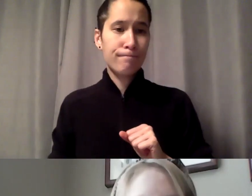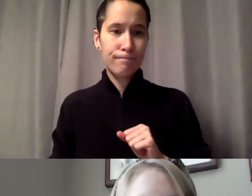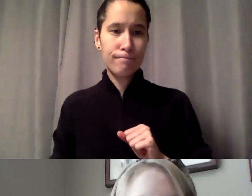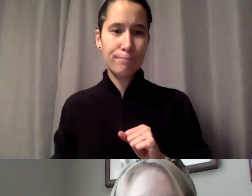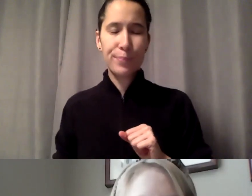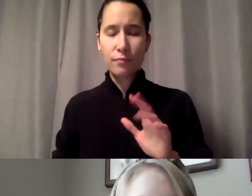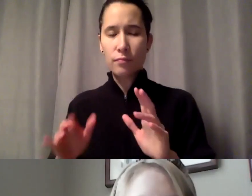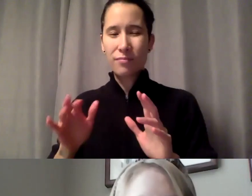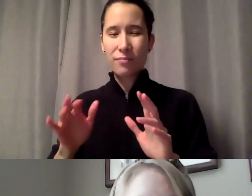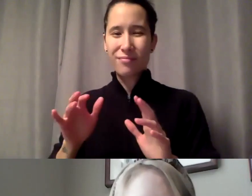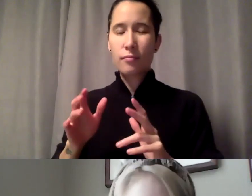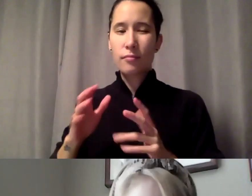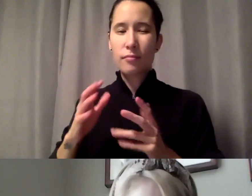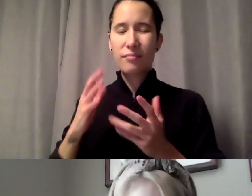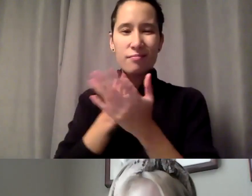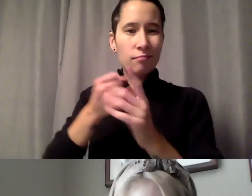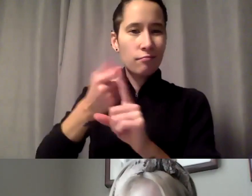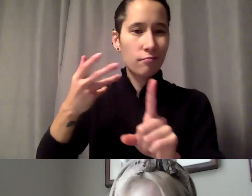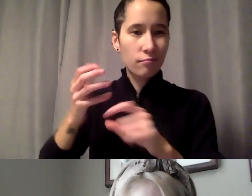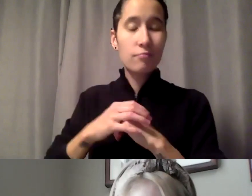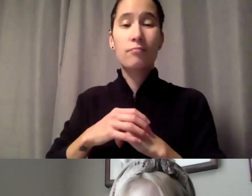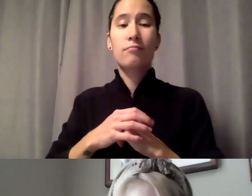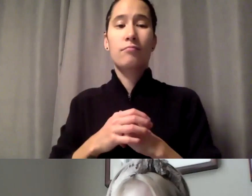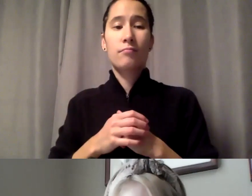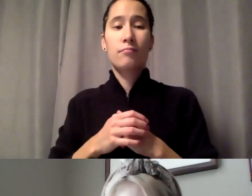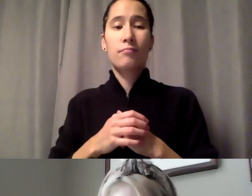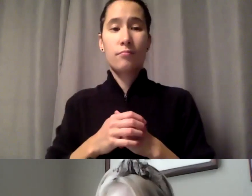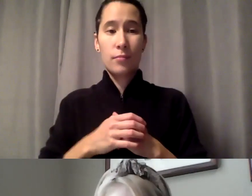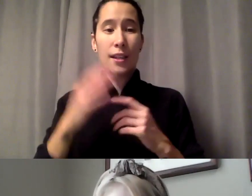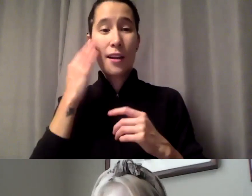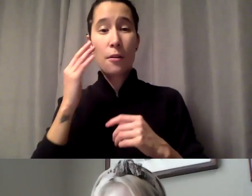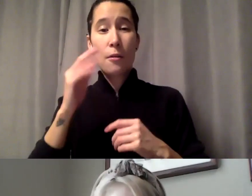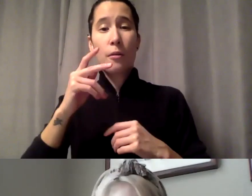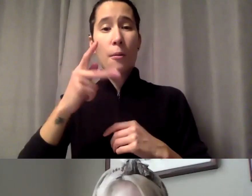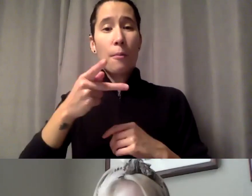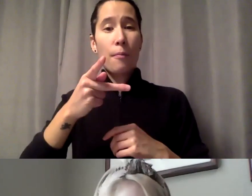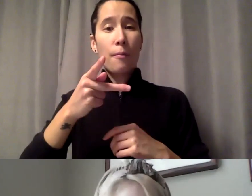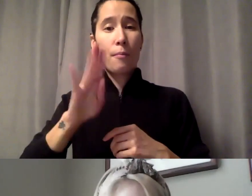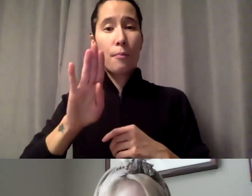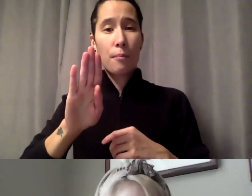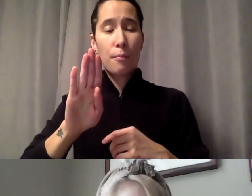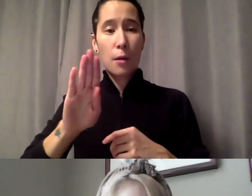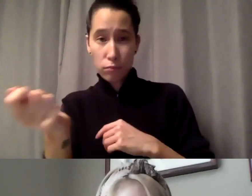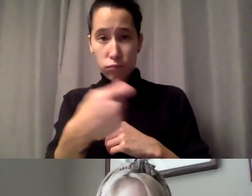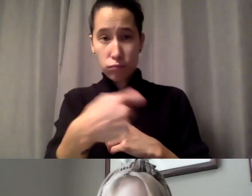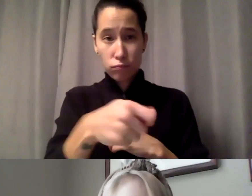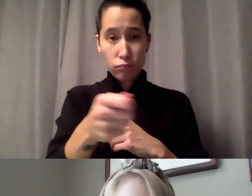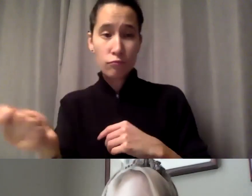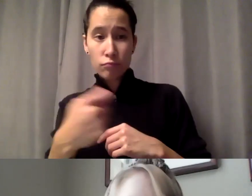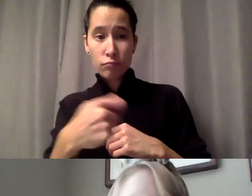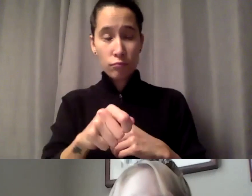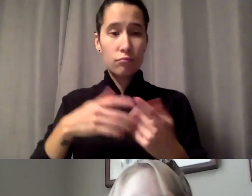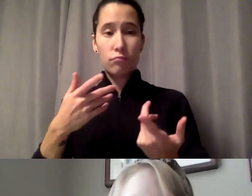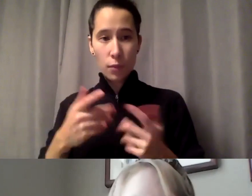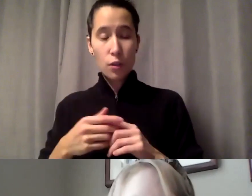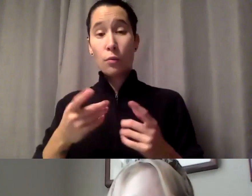want to actually bring this one up a little bit higher level, because a pickleball example, or some like the difference between